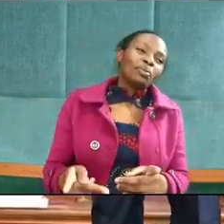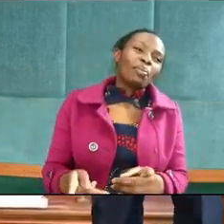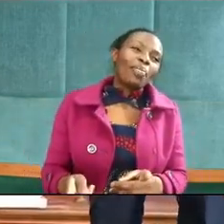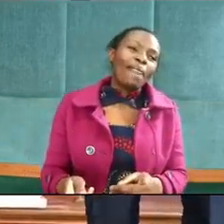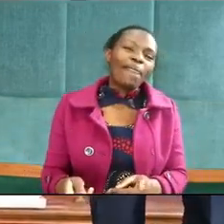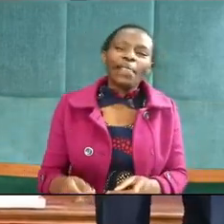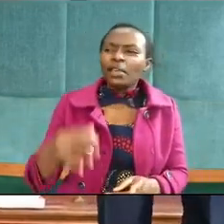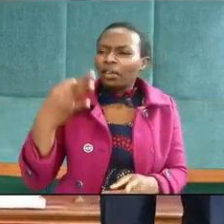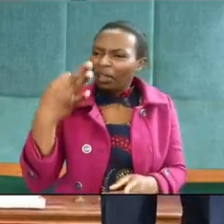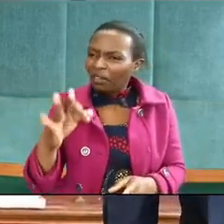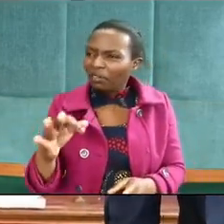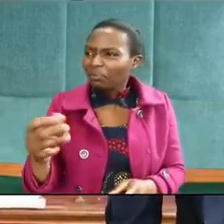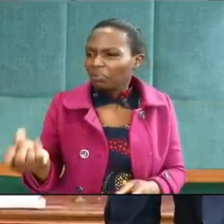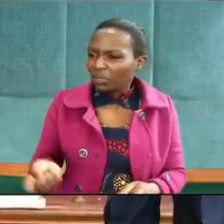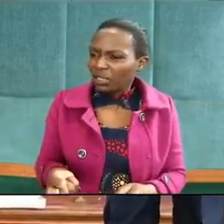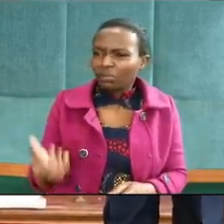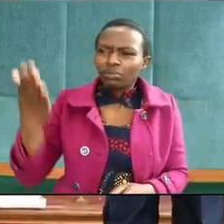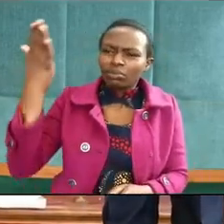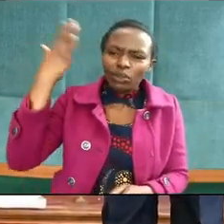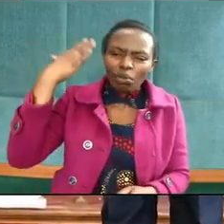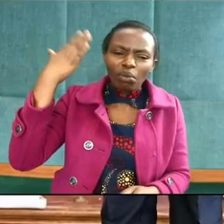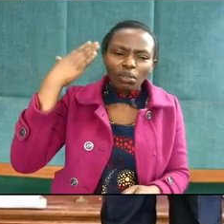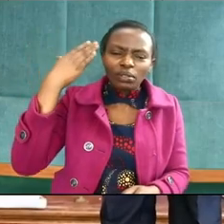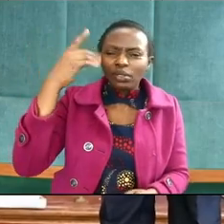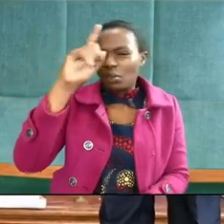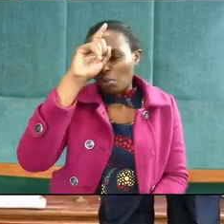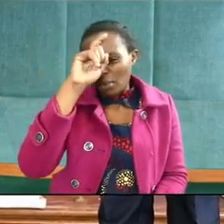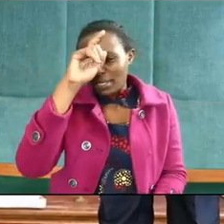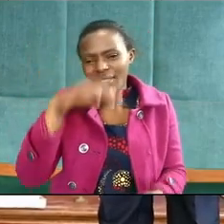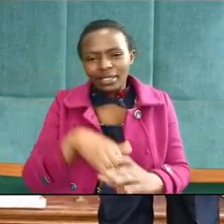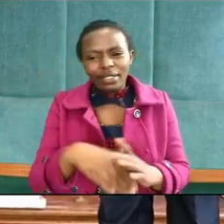if she was really a wife in a home,